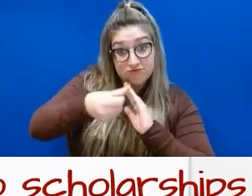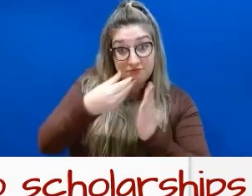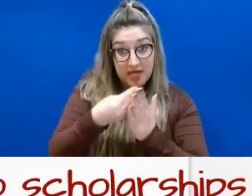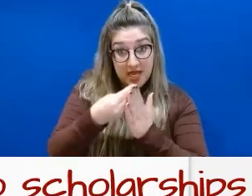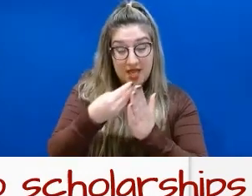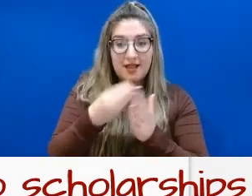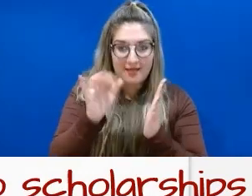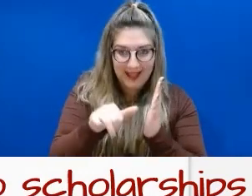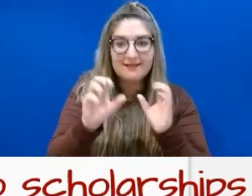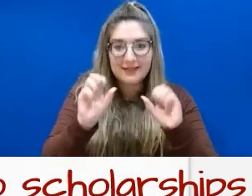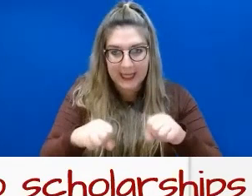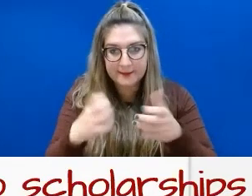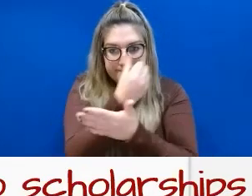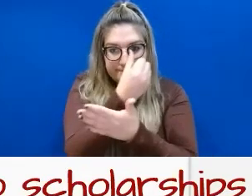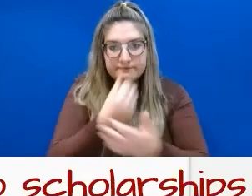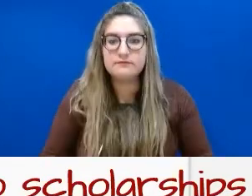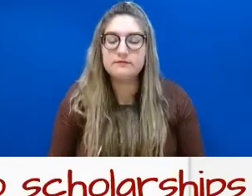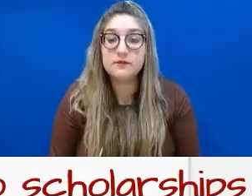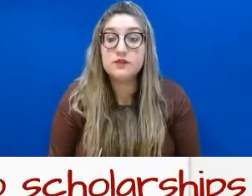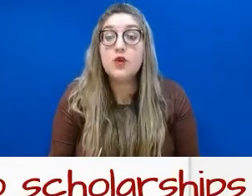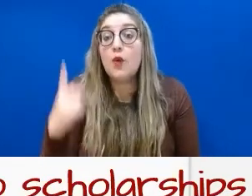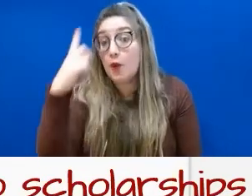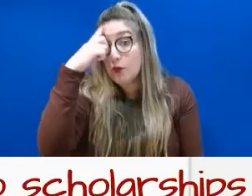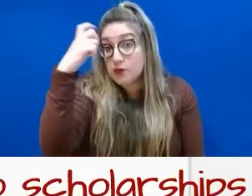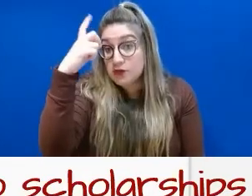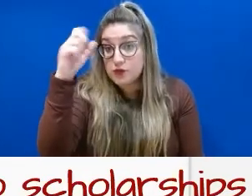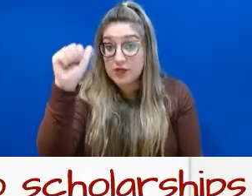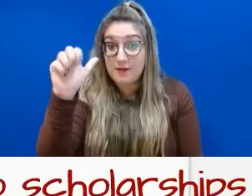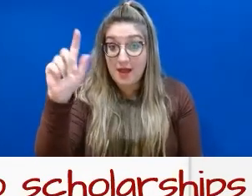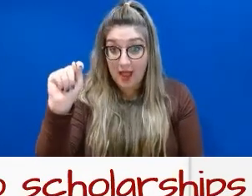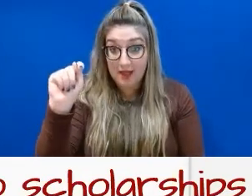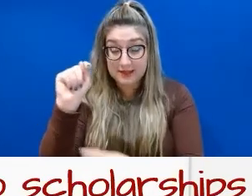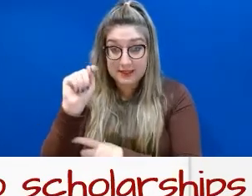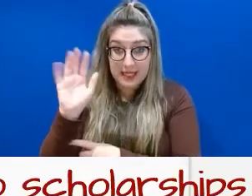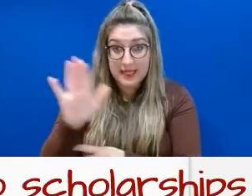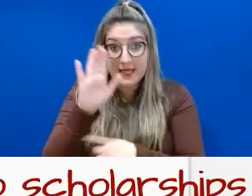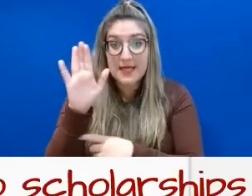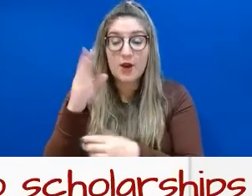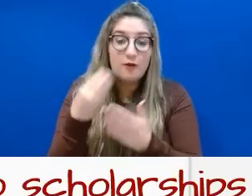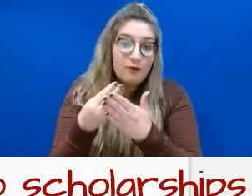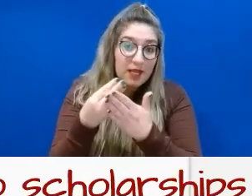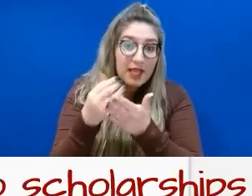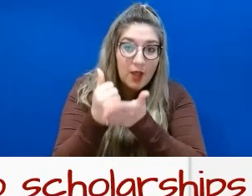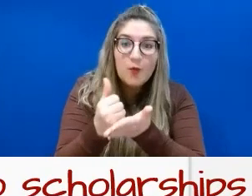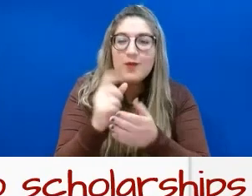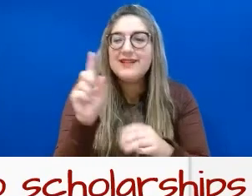So the Dream Act, the financial aid that they get is only enough, only to